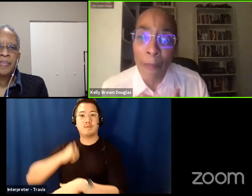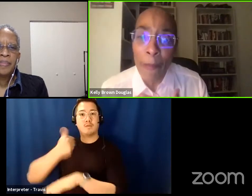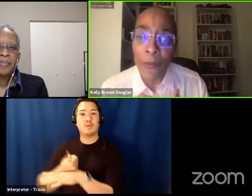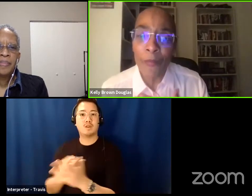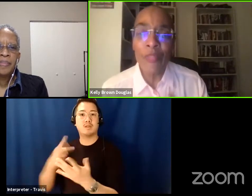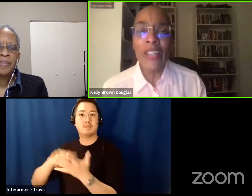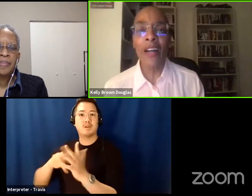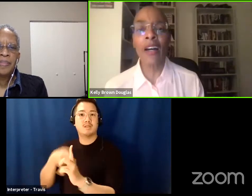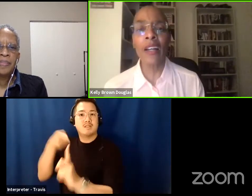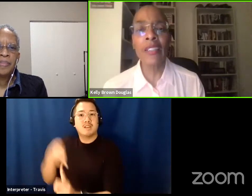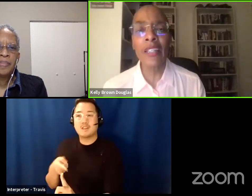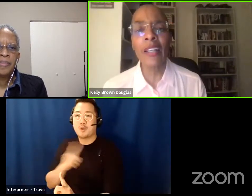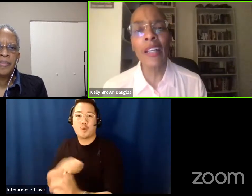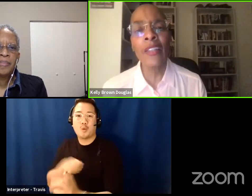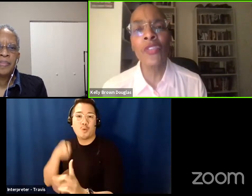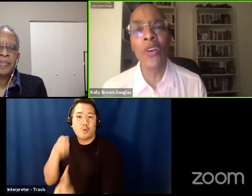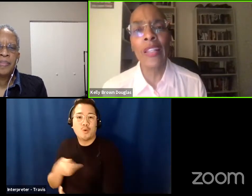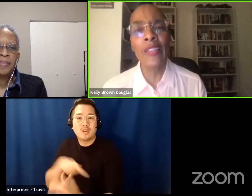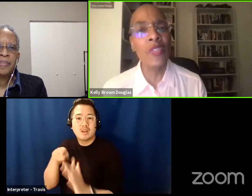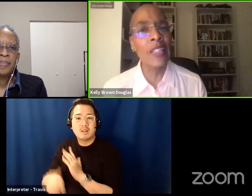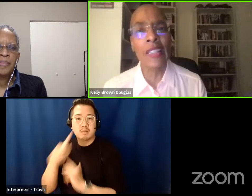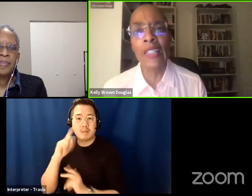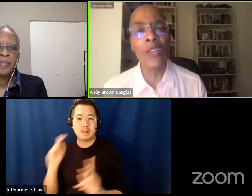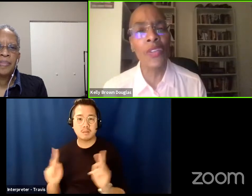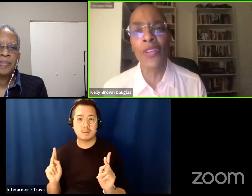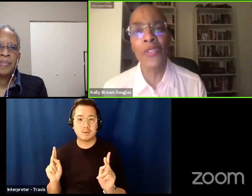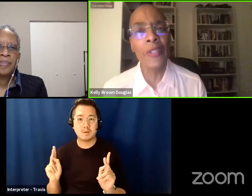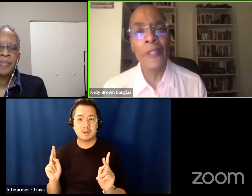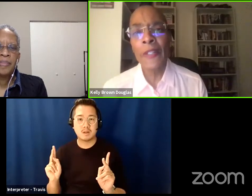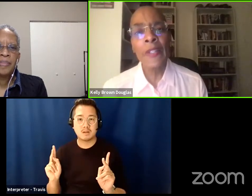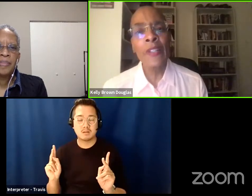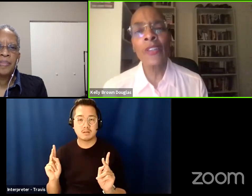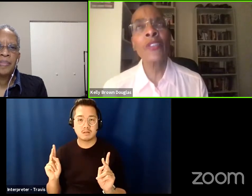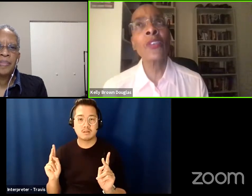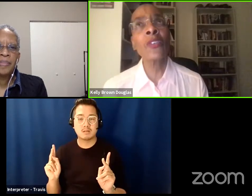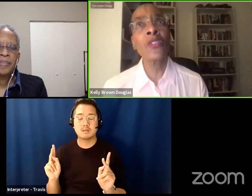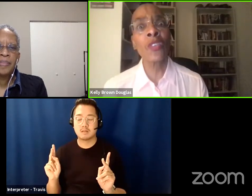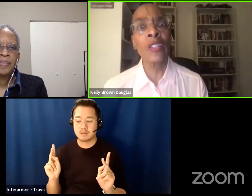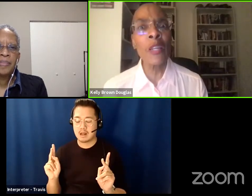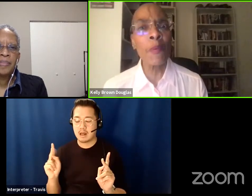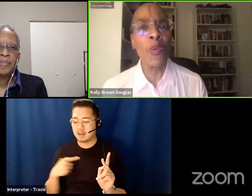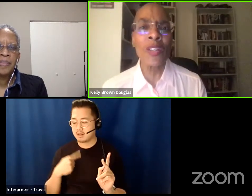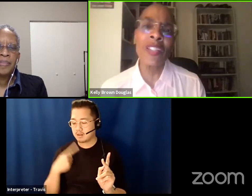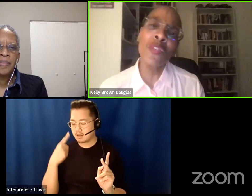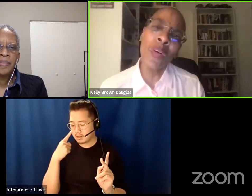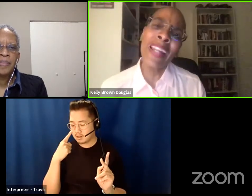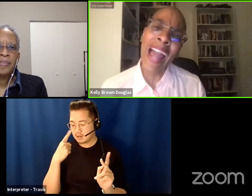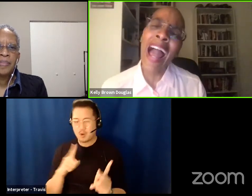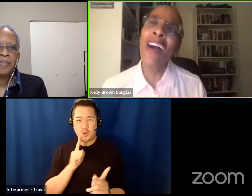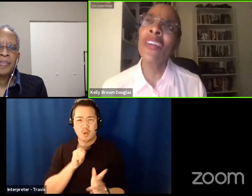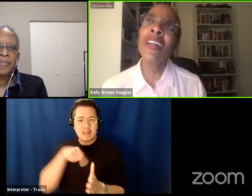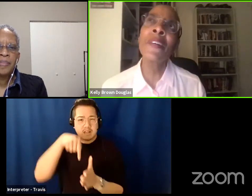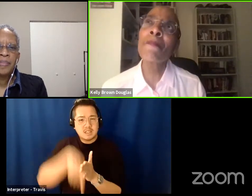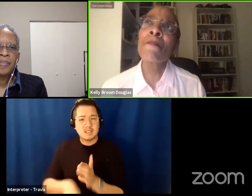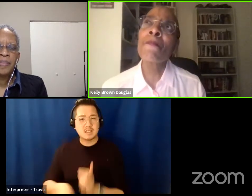killing Black people. And so I just think, you know, so the deeper question is